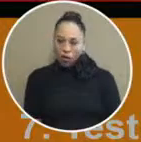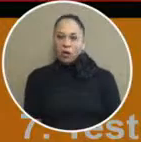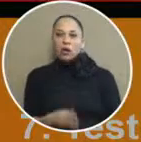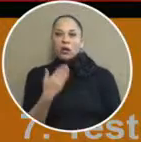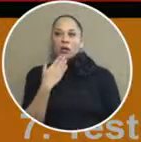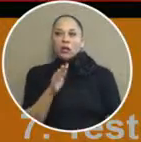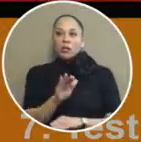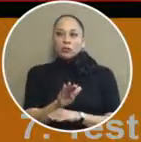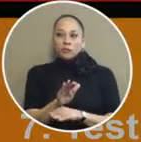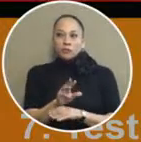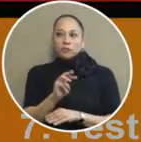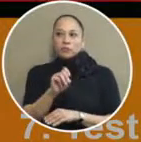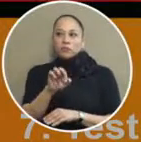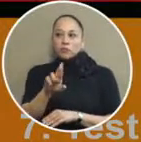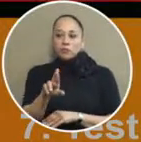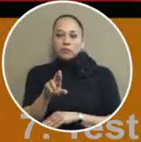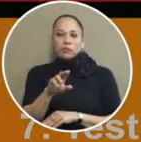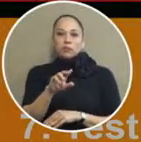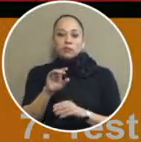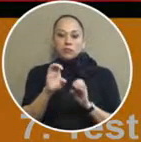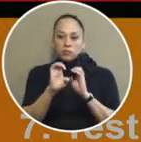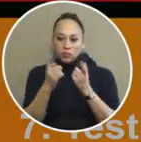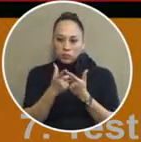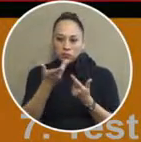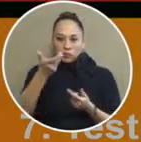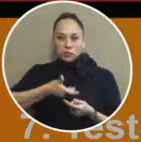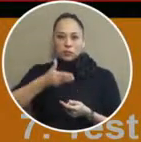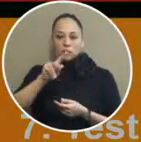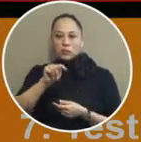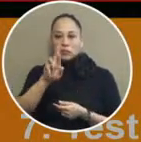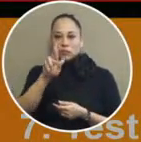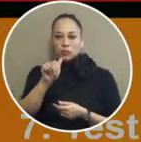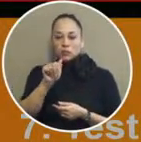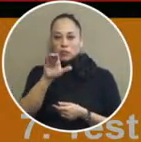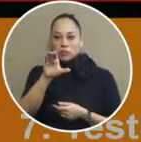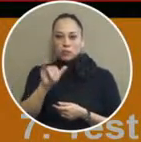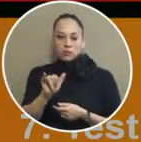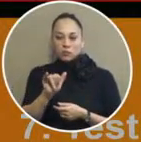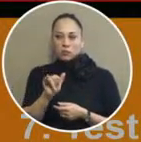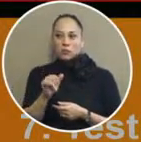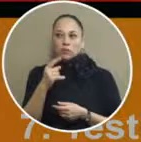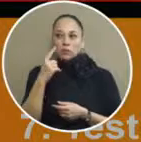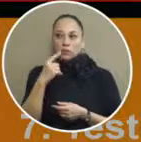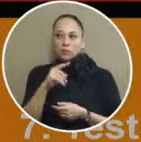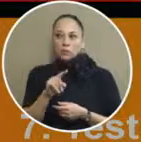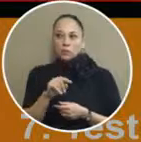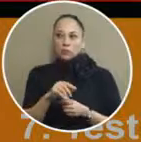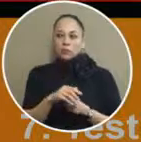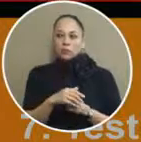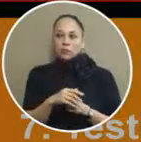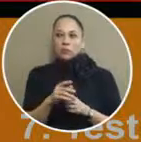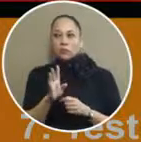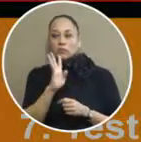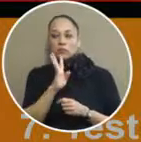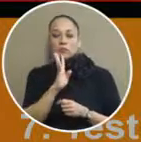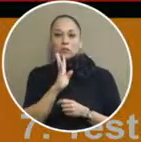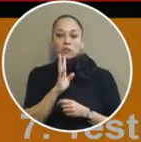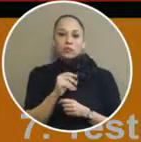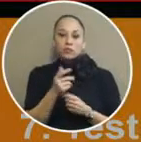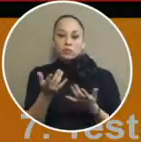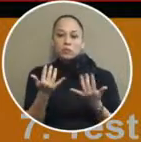Good afternoon, Mayor and Council. Tracy Jerome, Deputy City Manager, Quality of Life. I'm going to be speaking with you